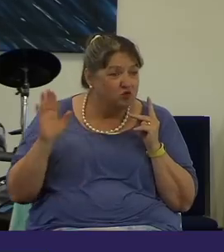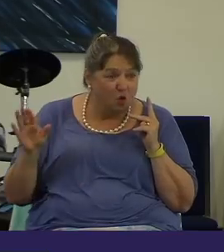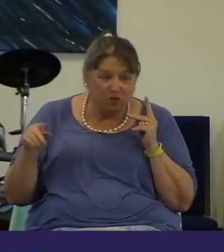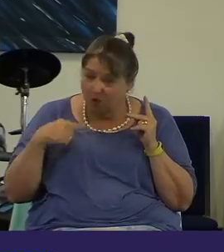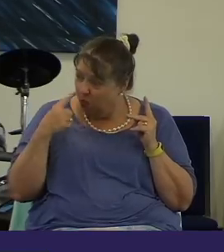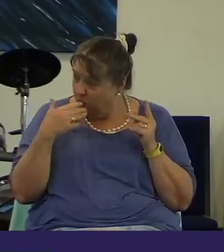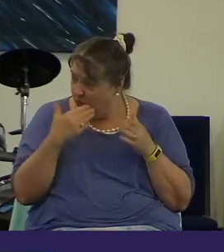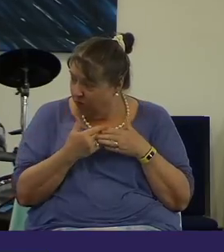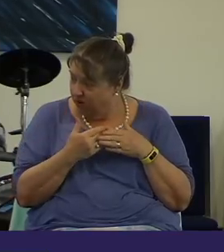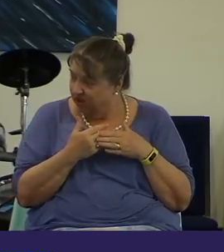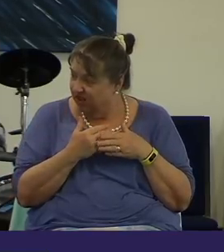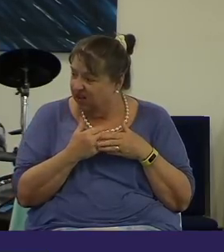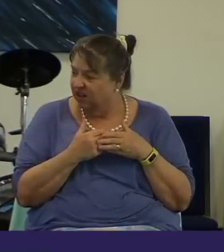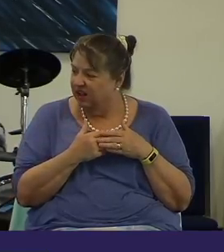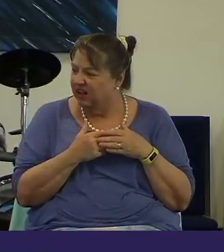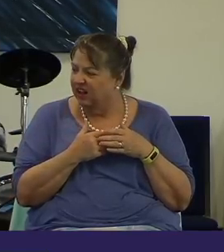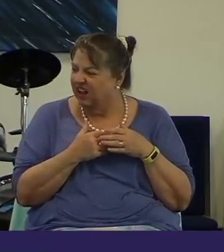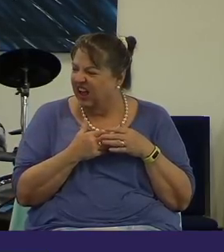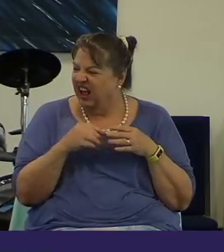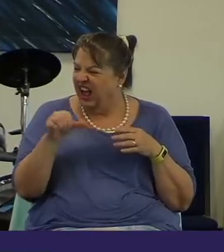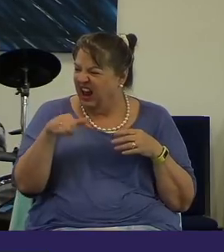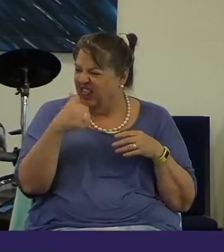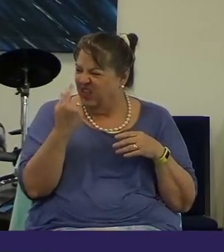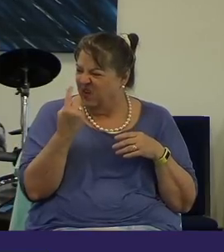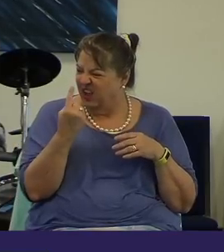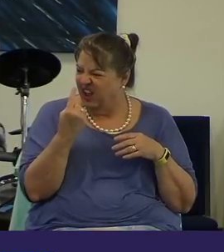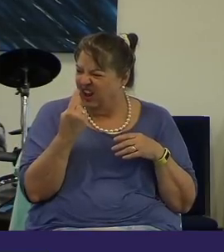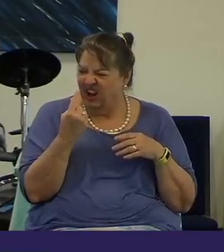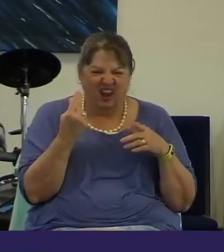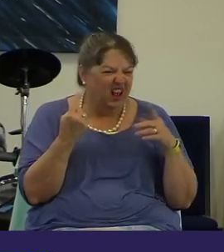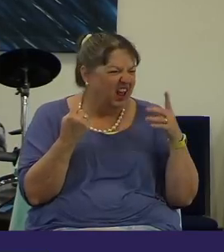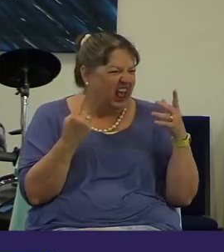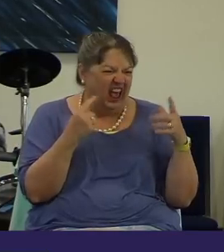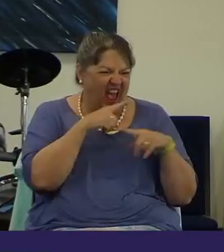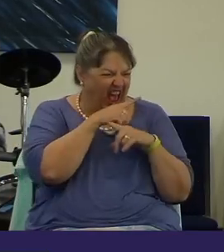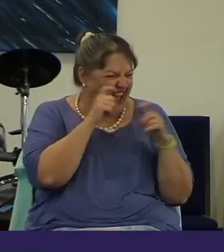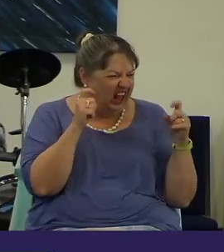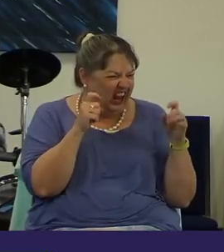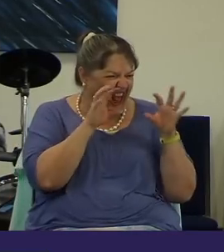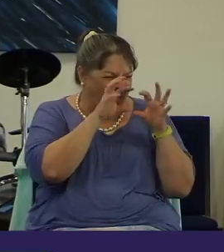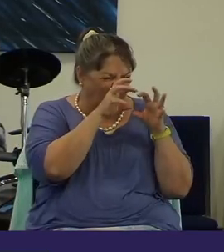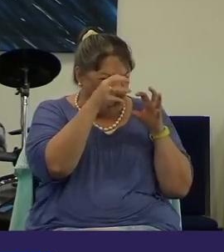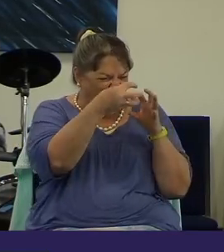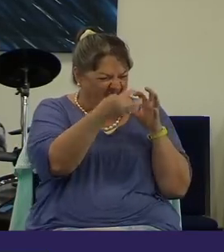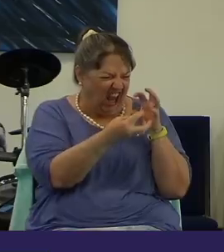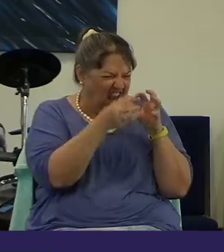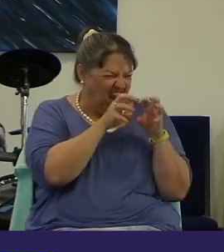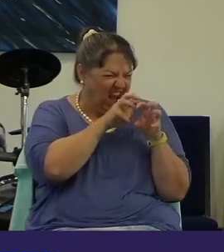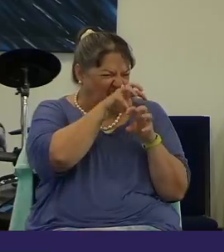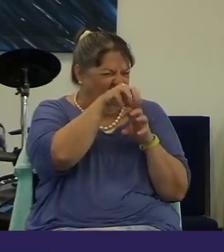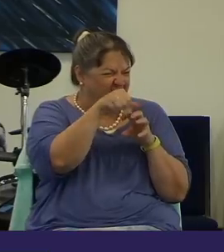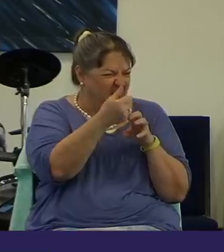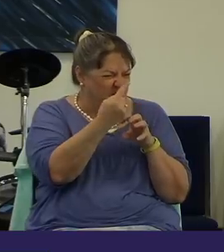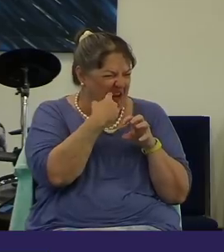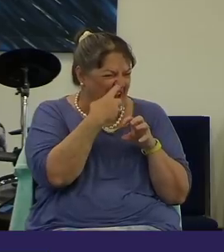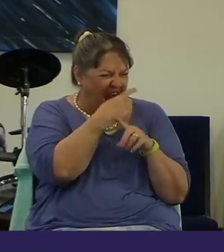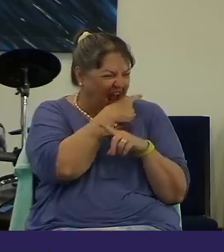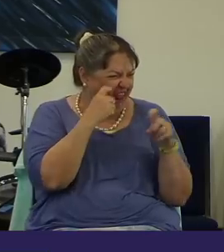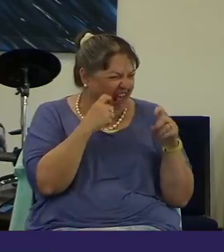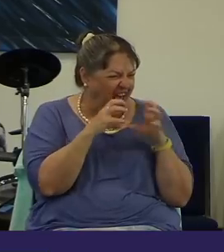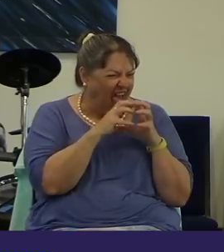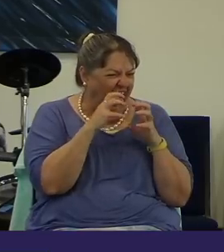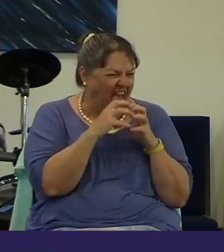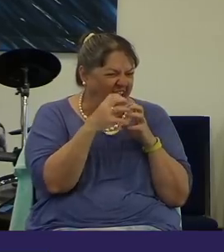too. But then I had this other one. Look what it did. It's got a dimple in the bottom and it broke in half and it just